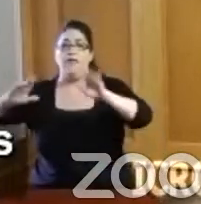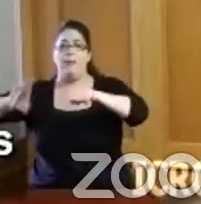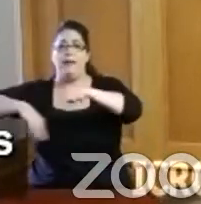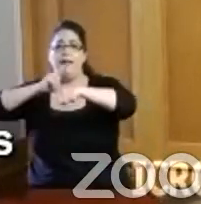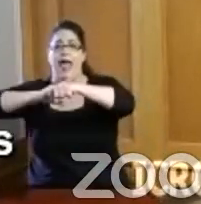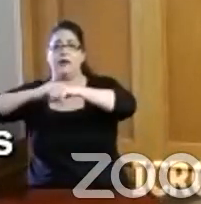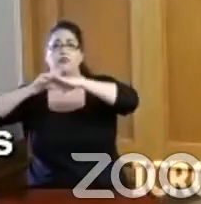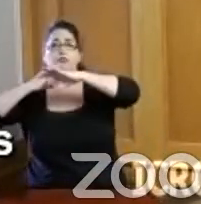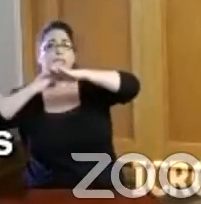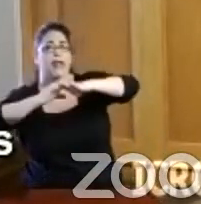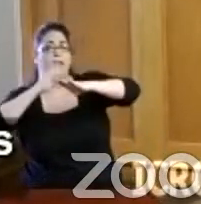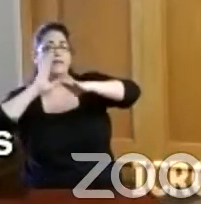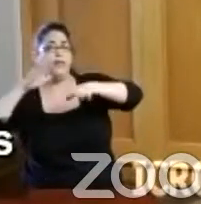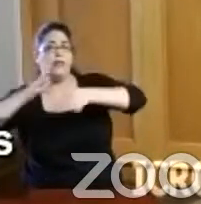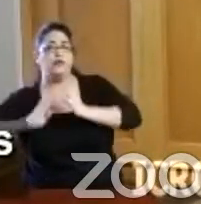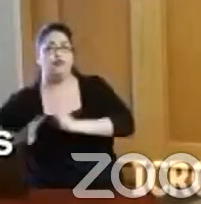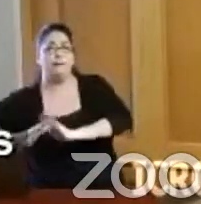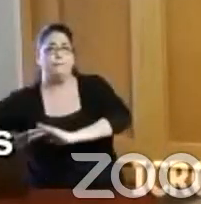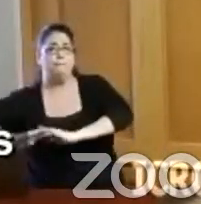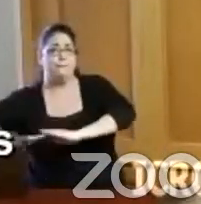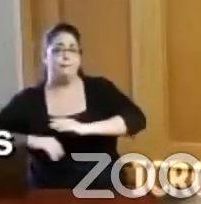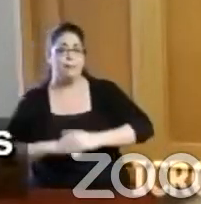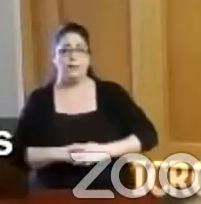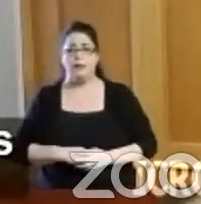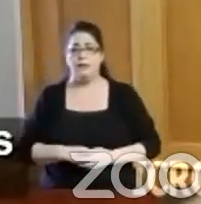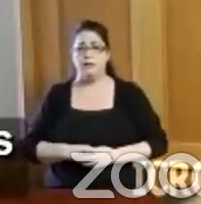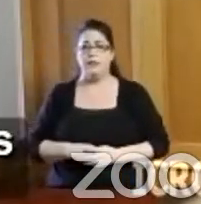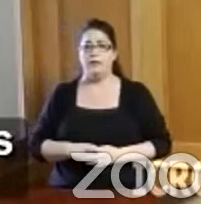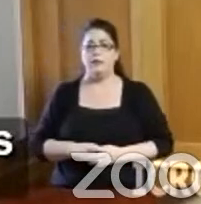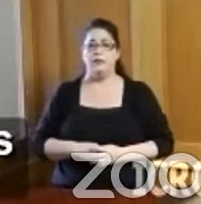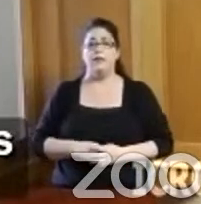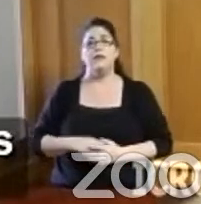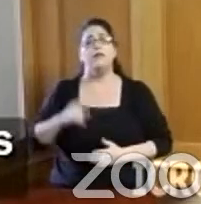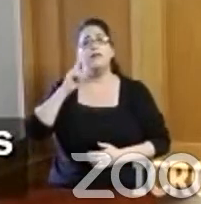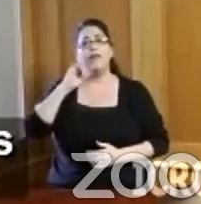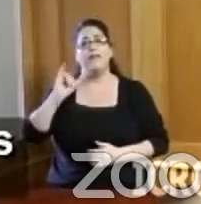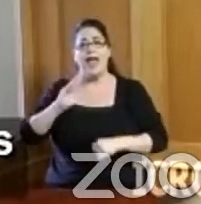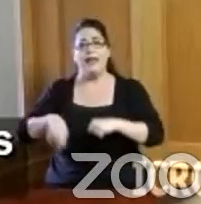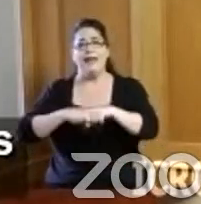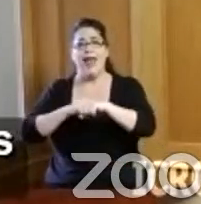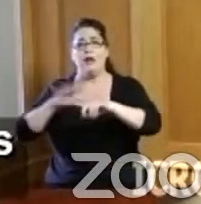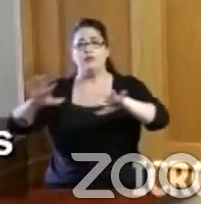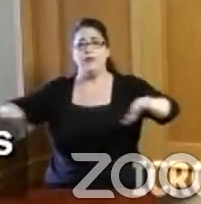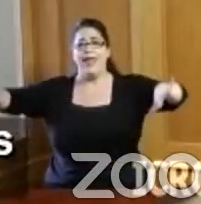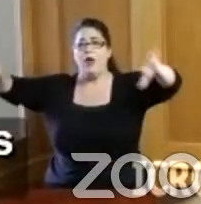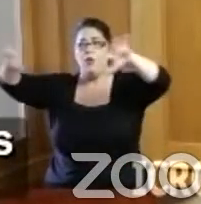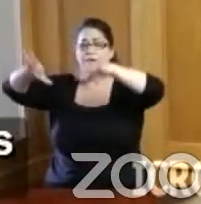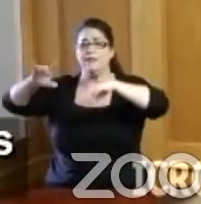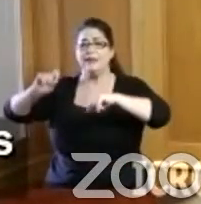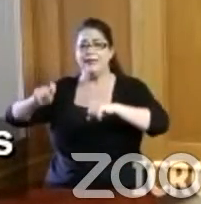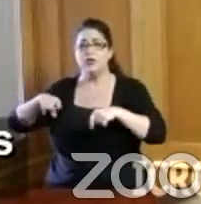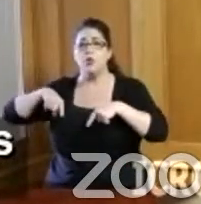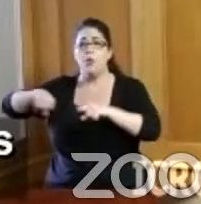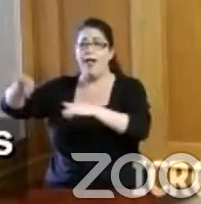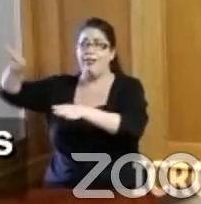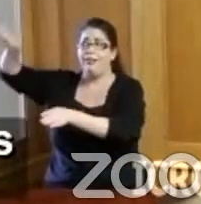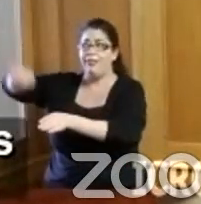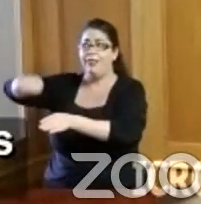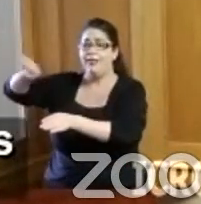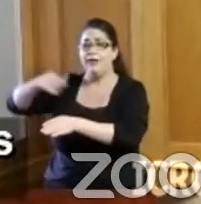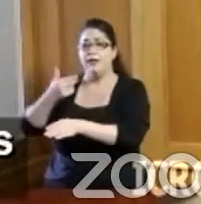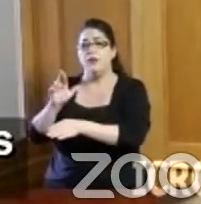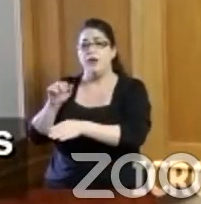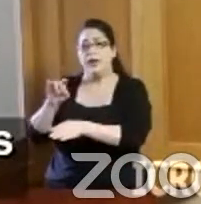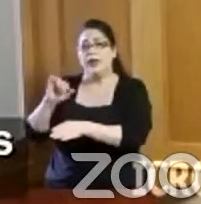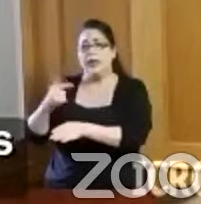the stream. We're concerned how the streams, riparian and natural areas would be protected during grading and construction.